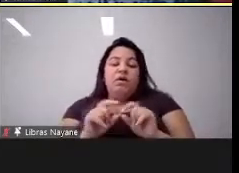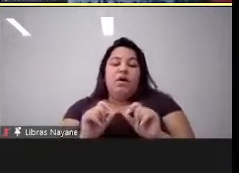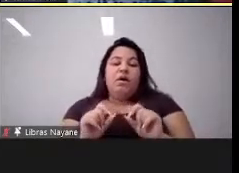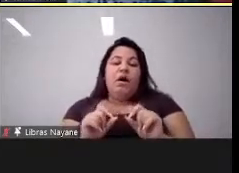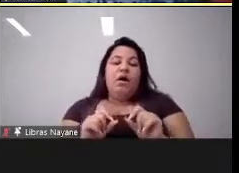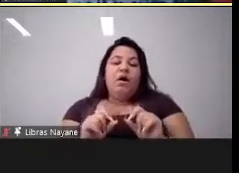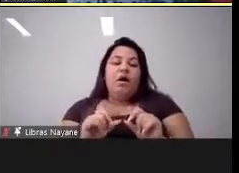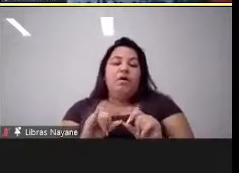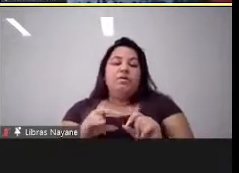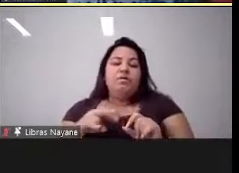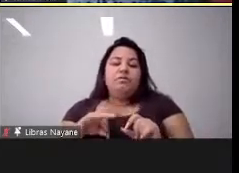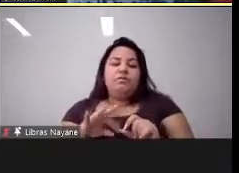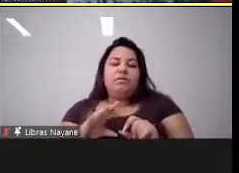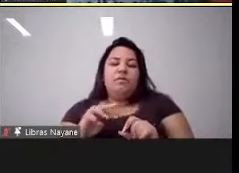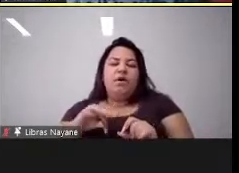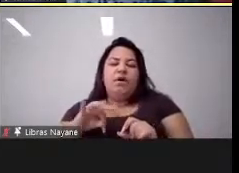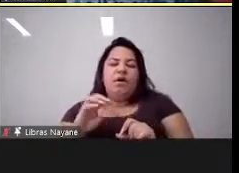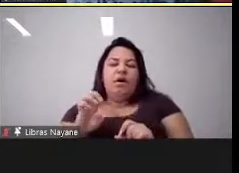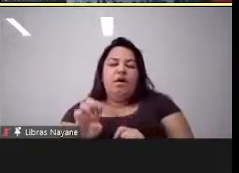have